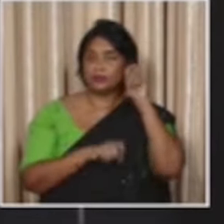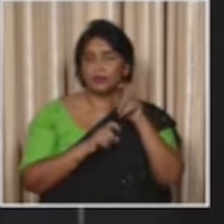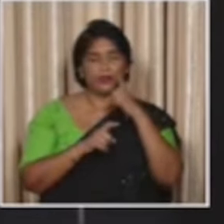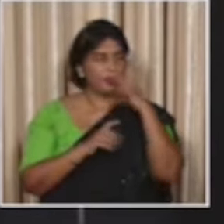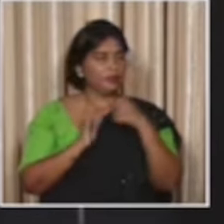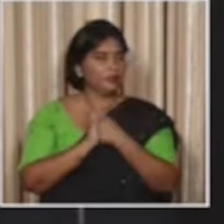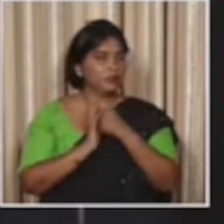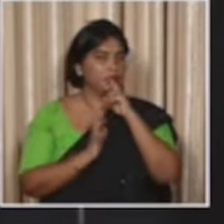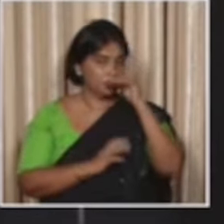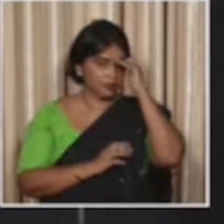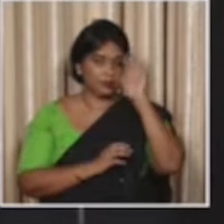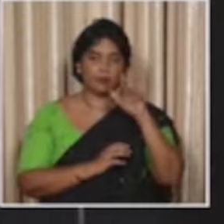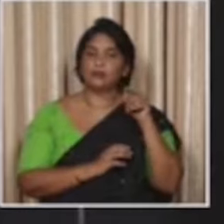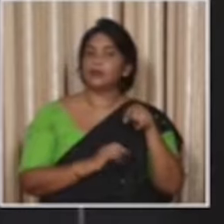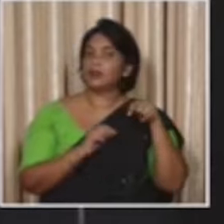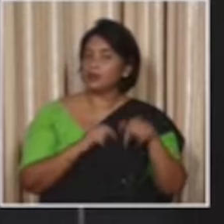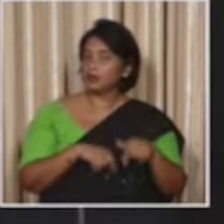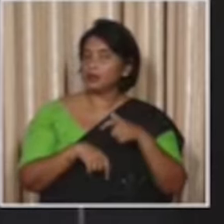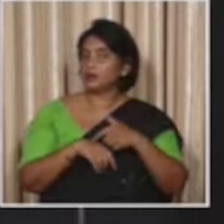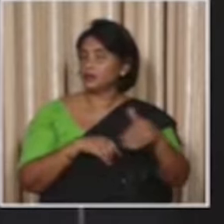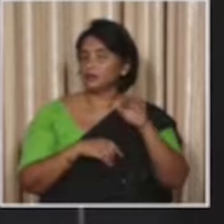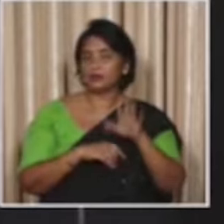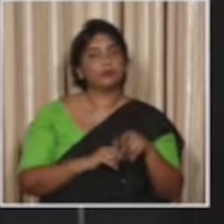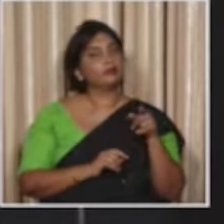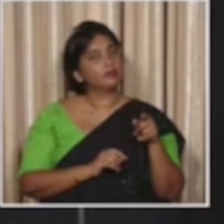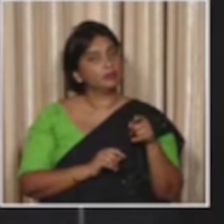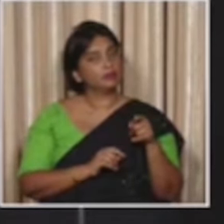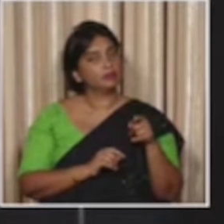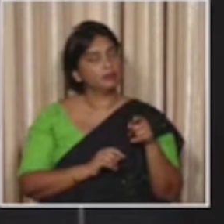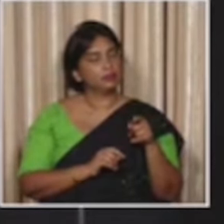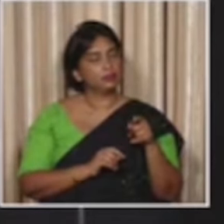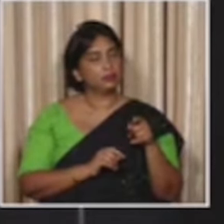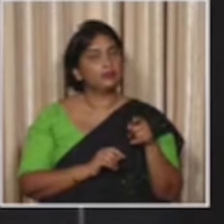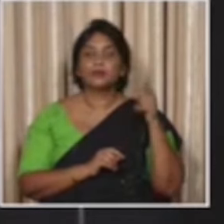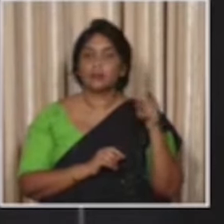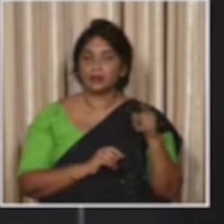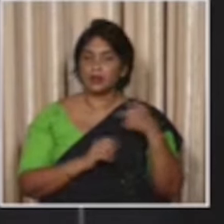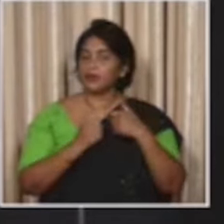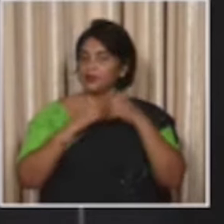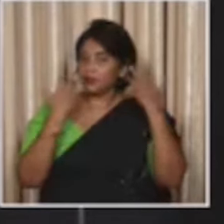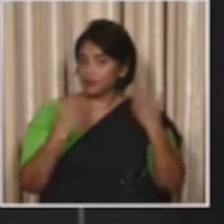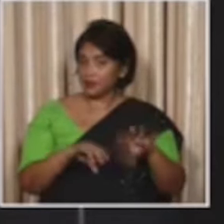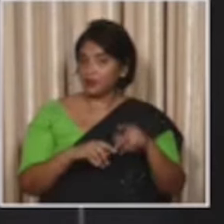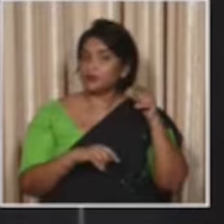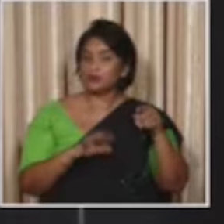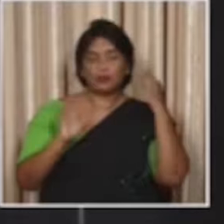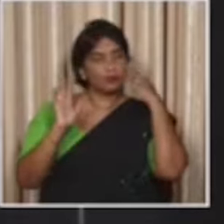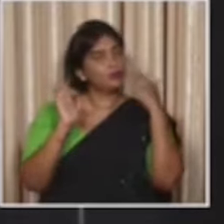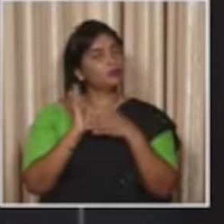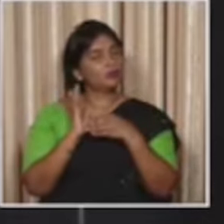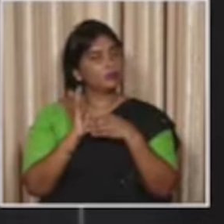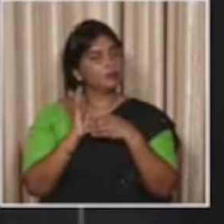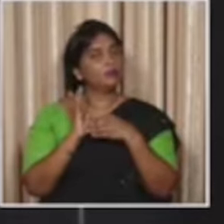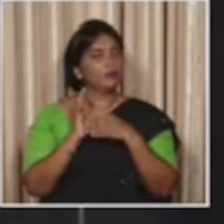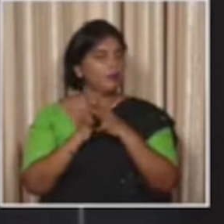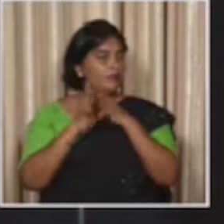now time for us to call this to a halt. In this regard, it is important for us